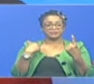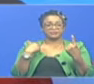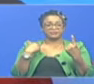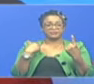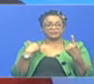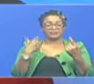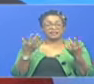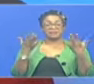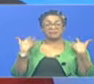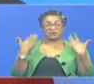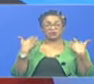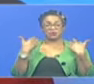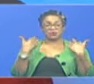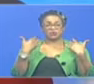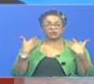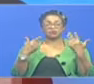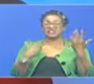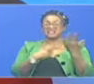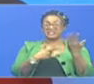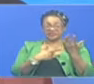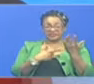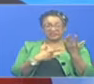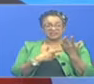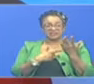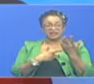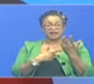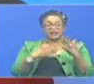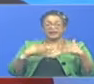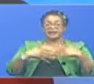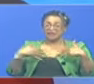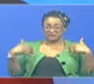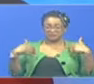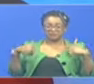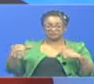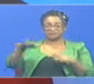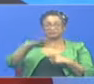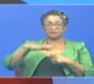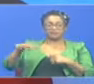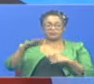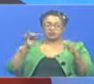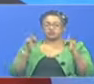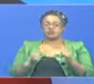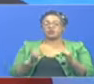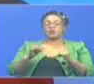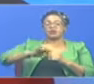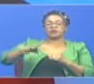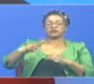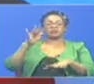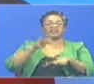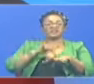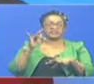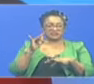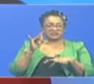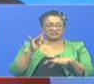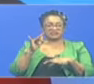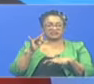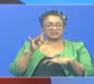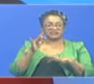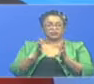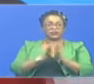Meru, Taita Taveta, and Garissa are new counties to be infected with the